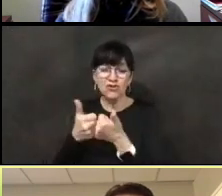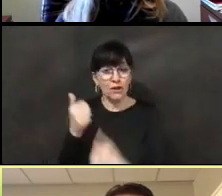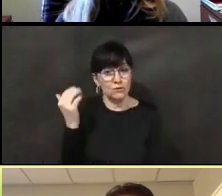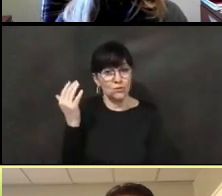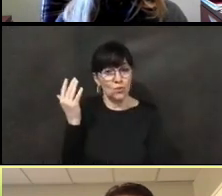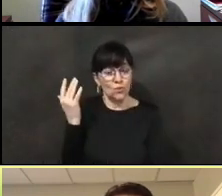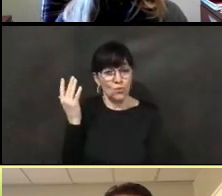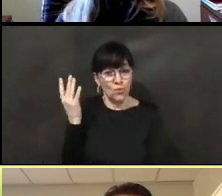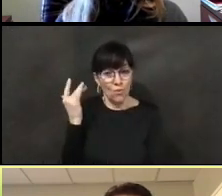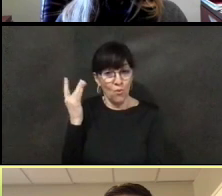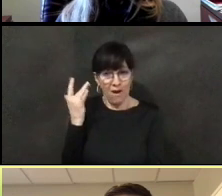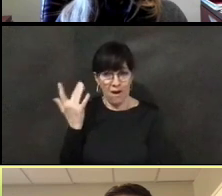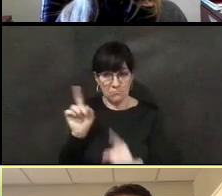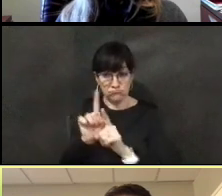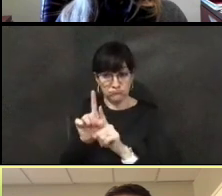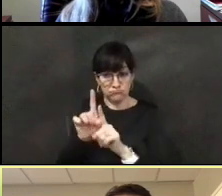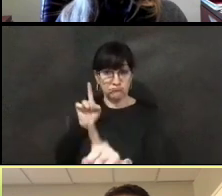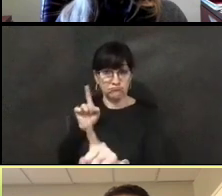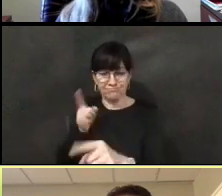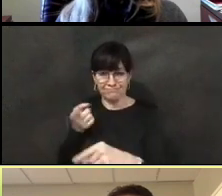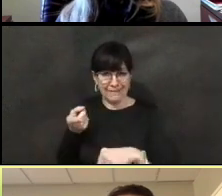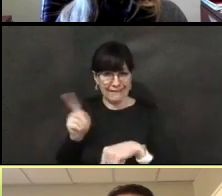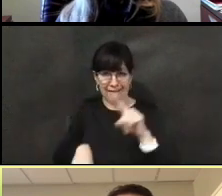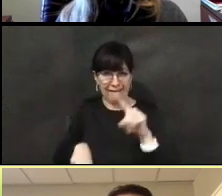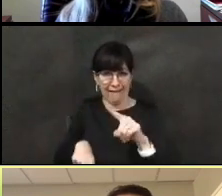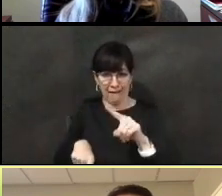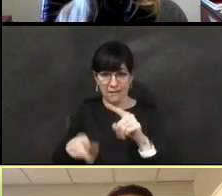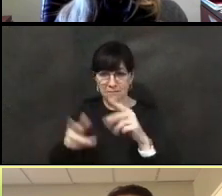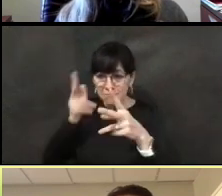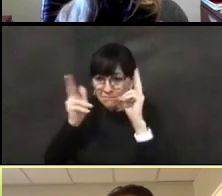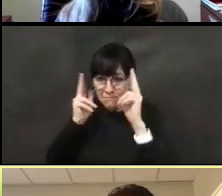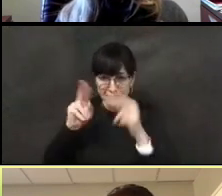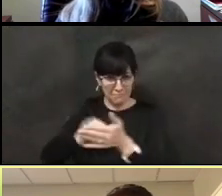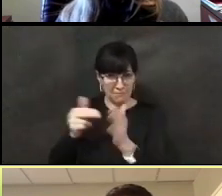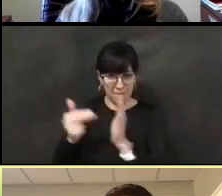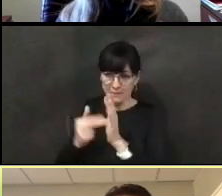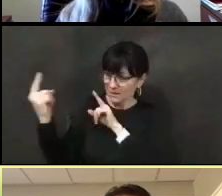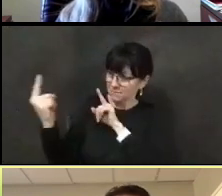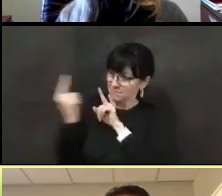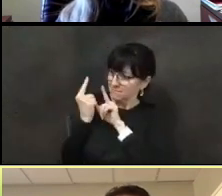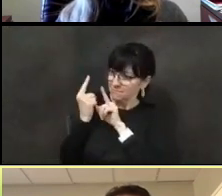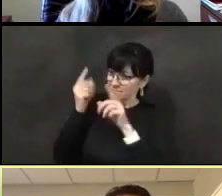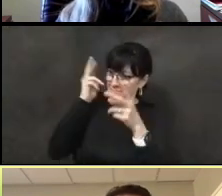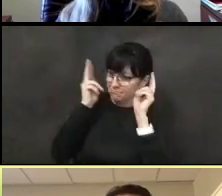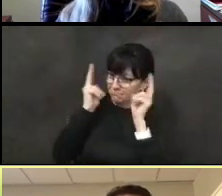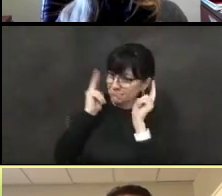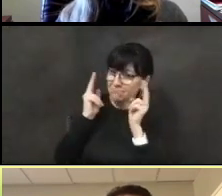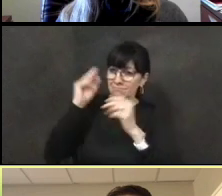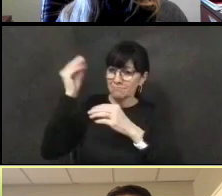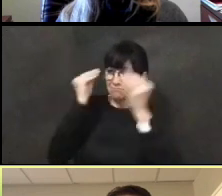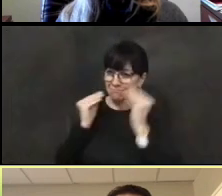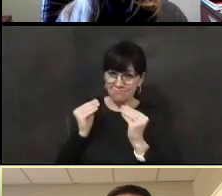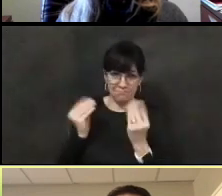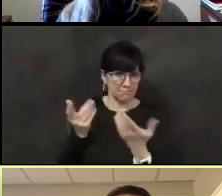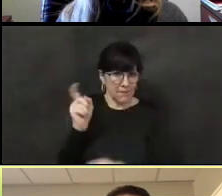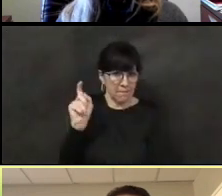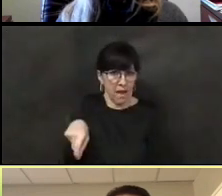a social distancing perspective because there is no way to cut somebody's hair and maintain safe social